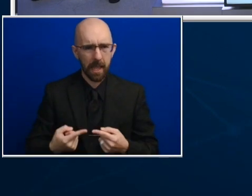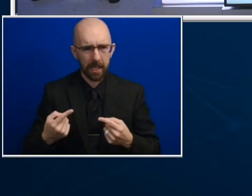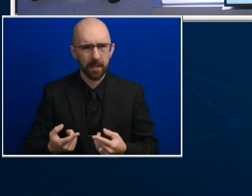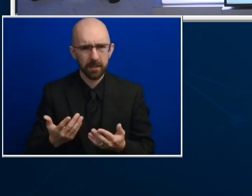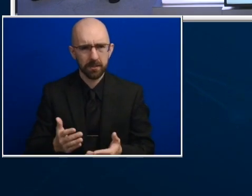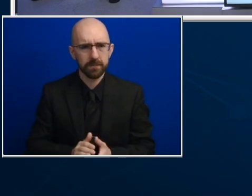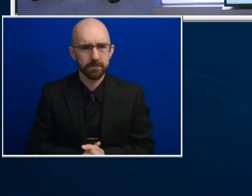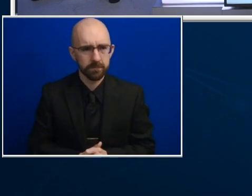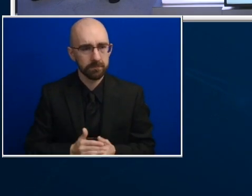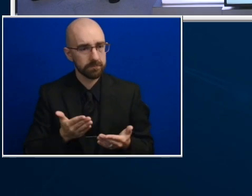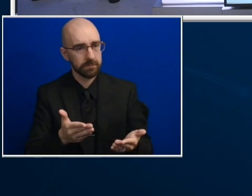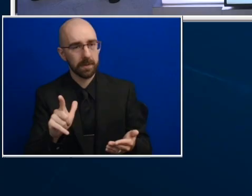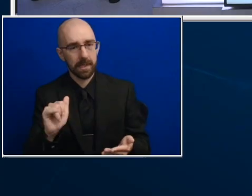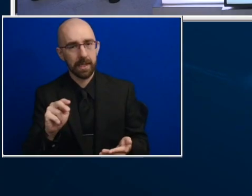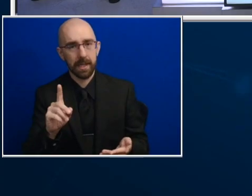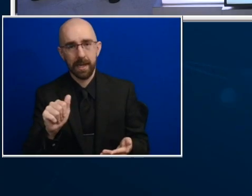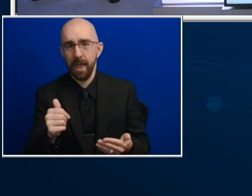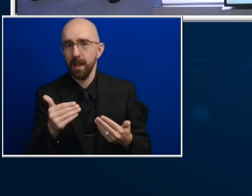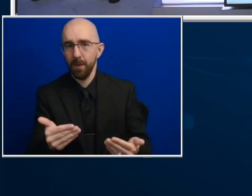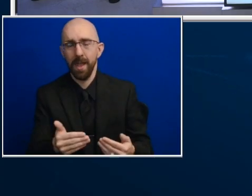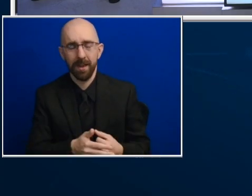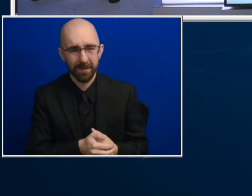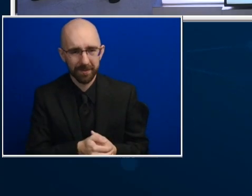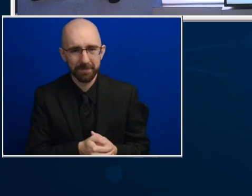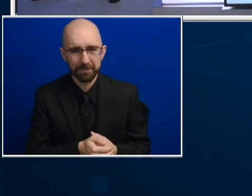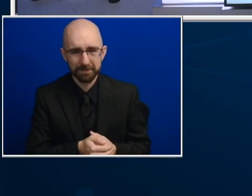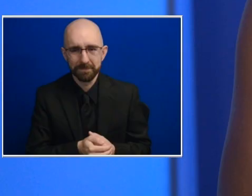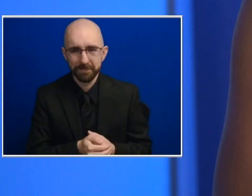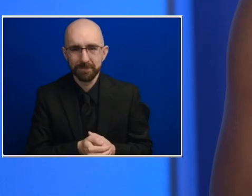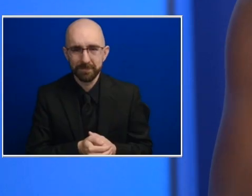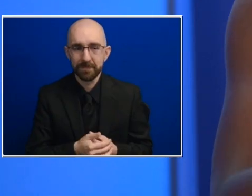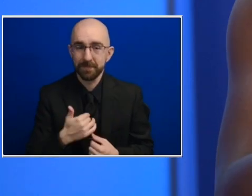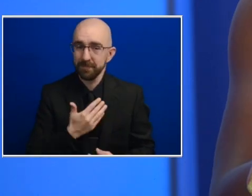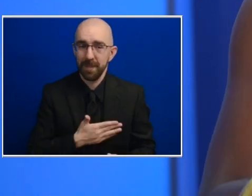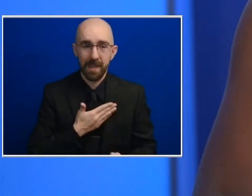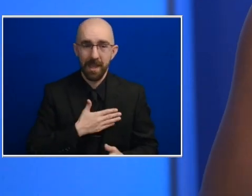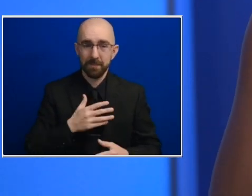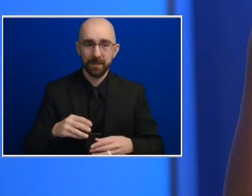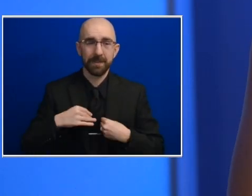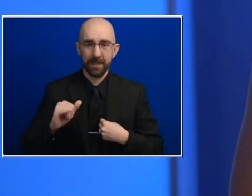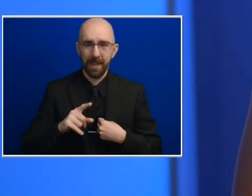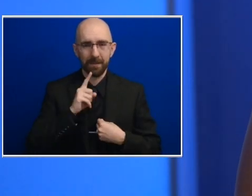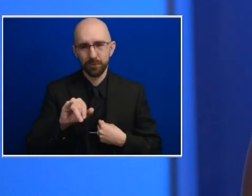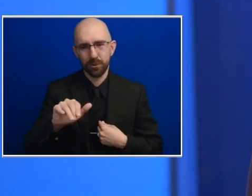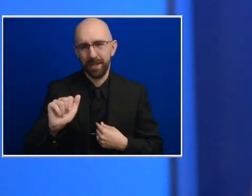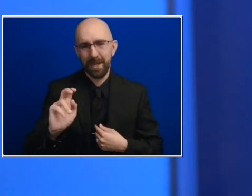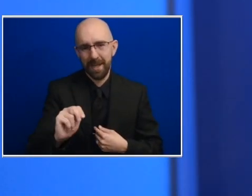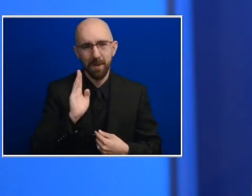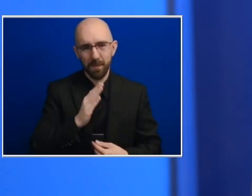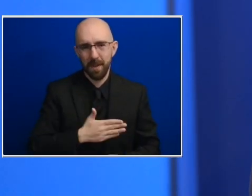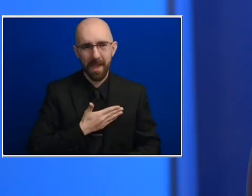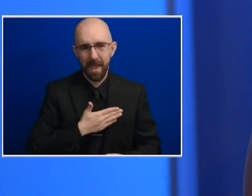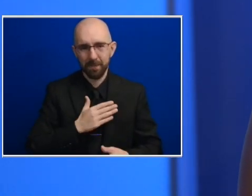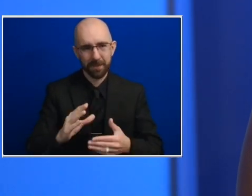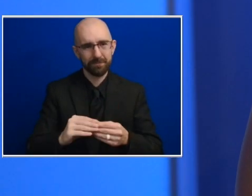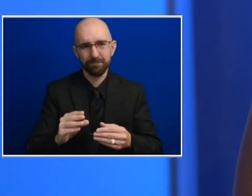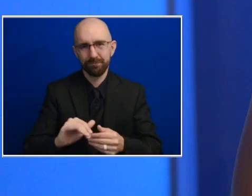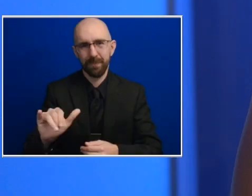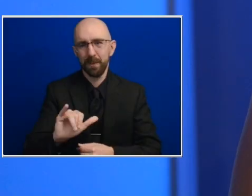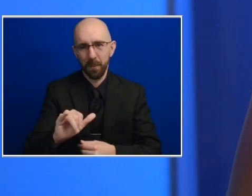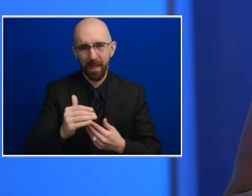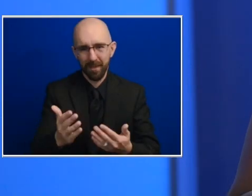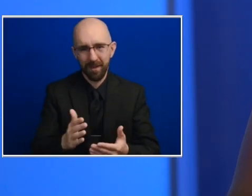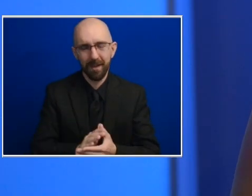ahead, Linda. Yeah. Okay, I'll be happy to take this one. I'm sure Ian will be happy to take this one as well.